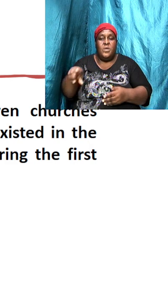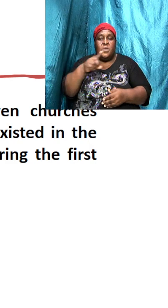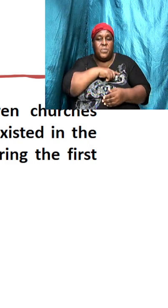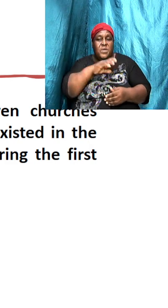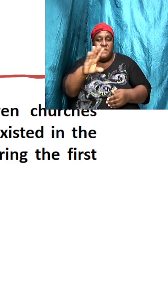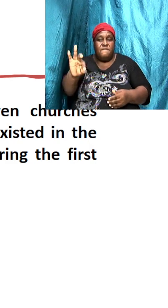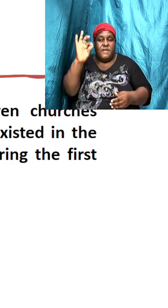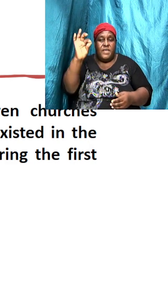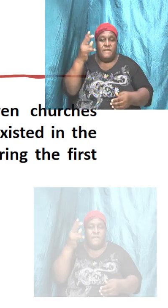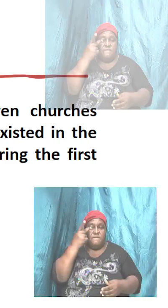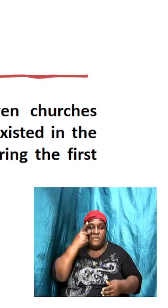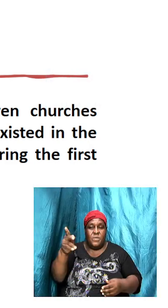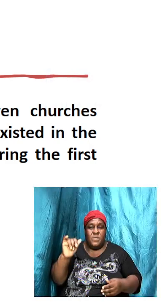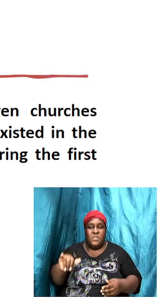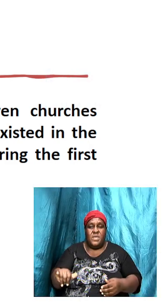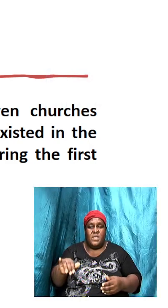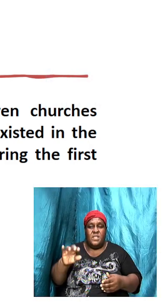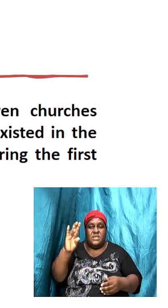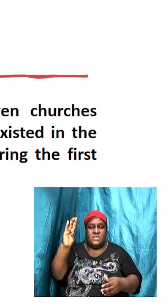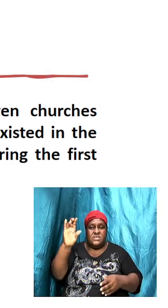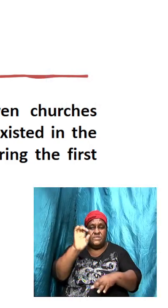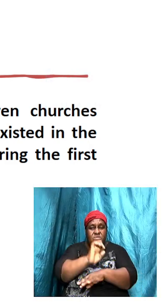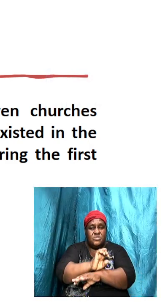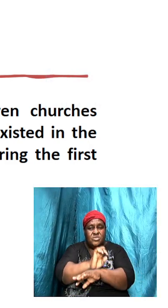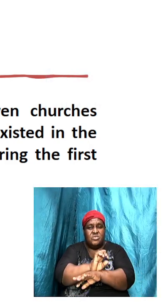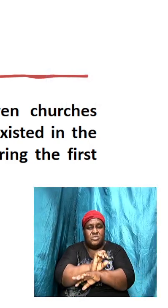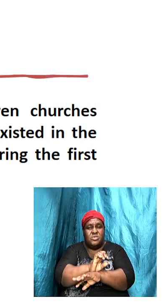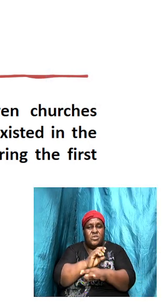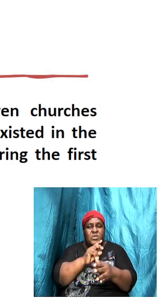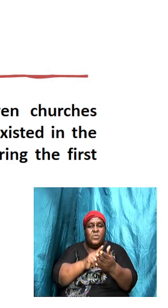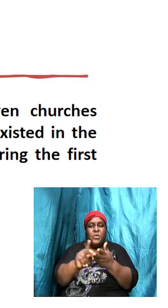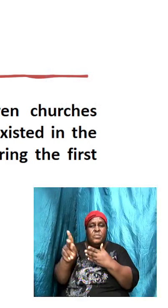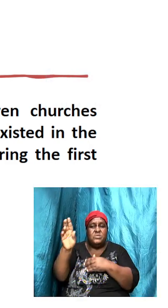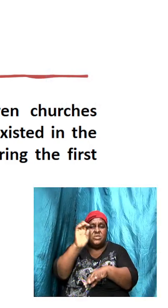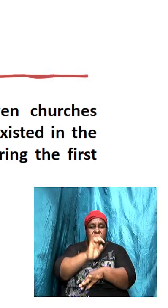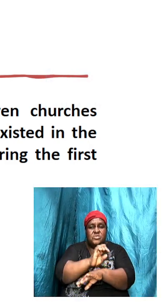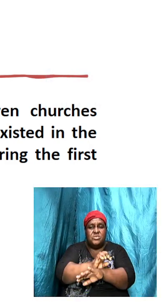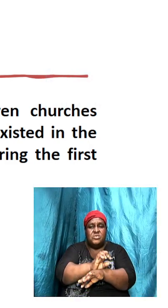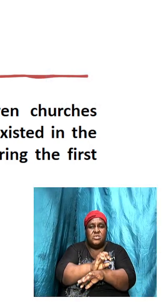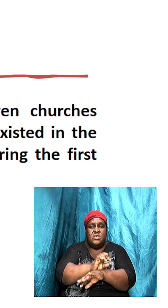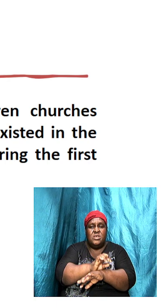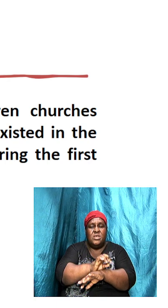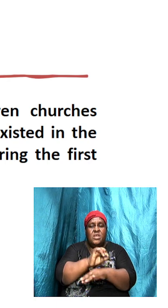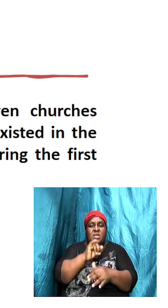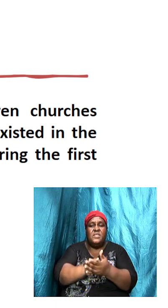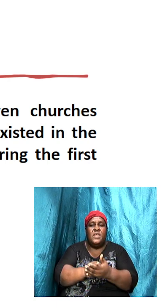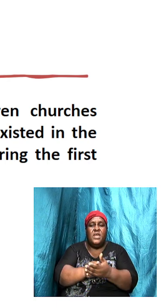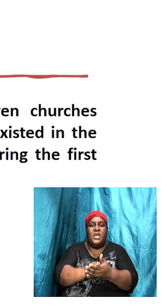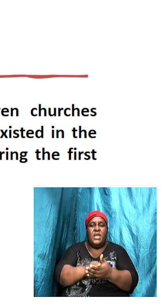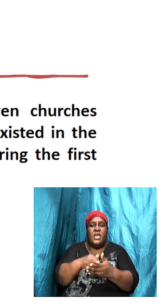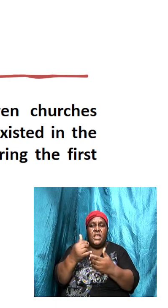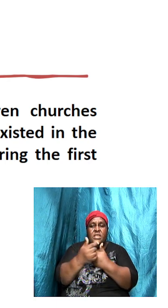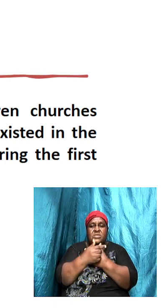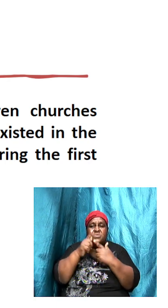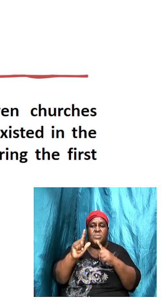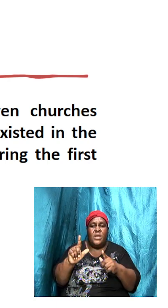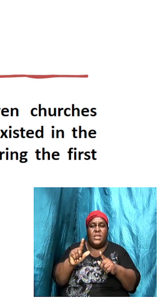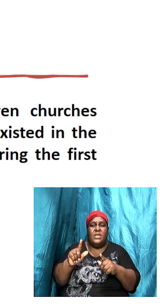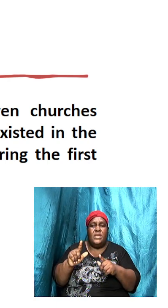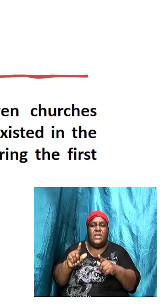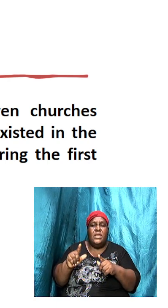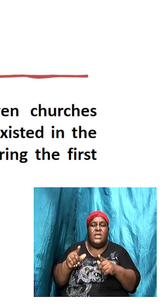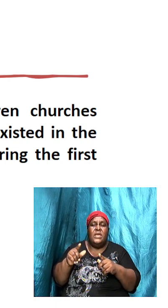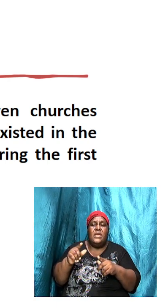find that this view of the seven churches represents churches that